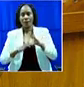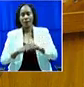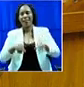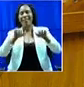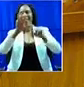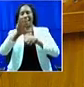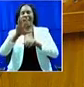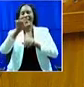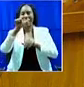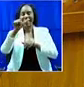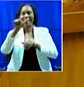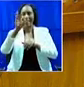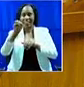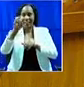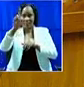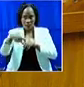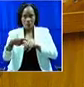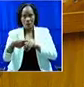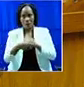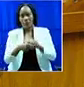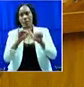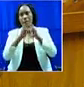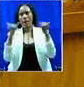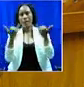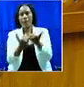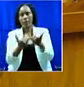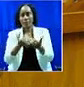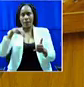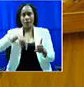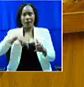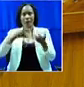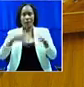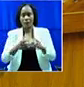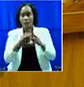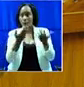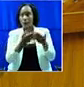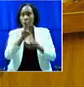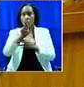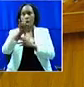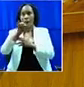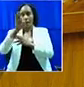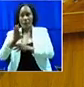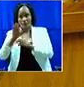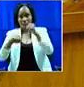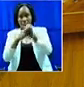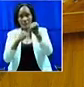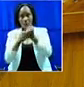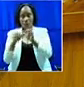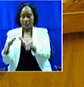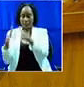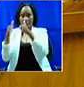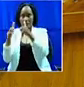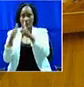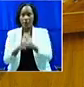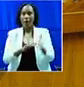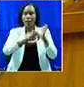960,000 companies have benefited through the UIF wage support scheme and through the grants and loans provided